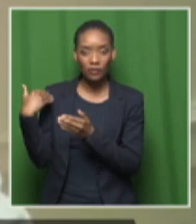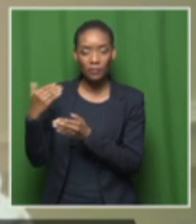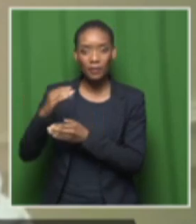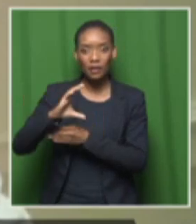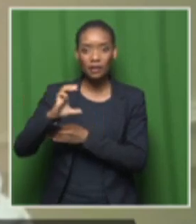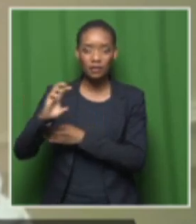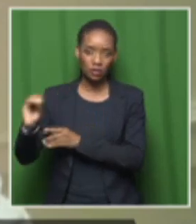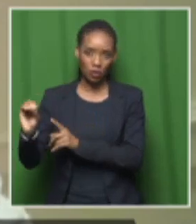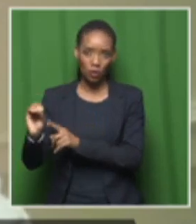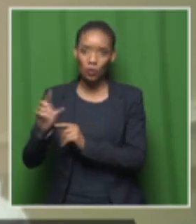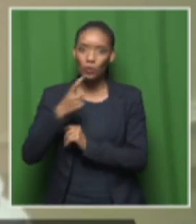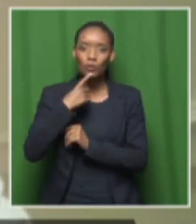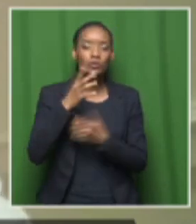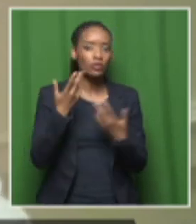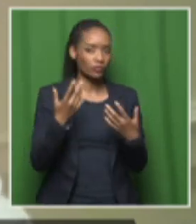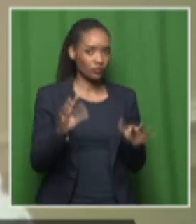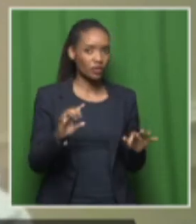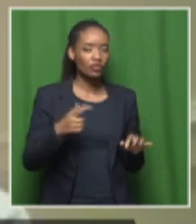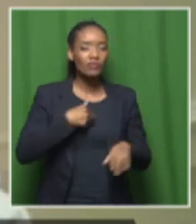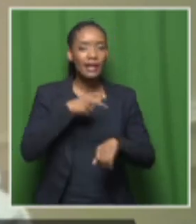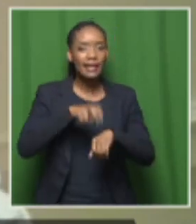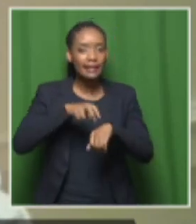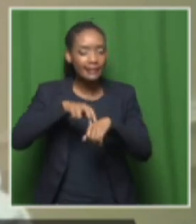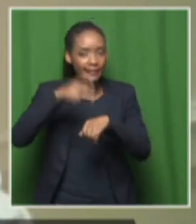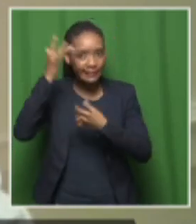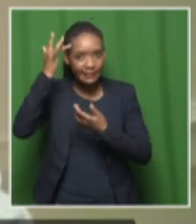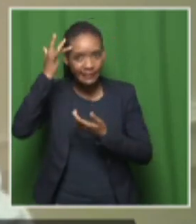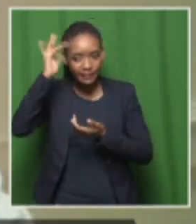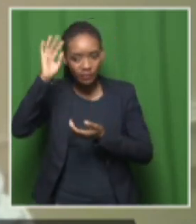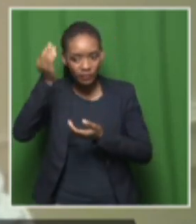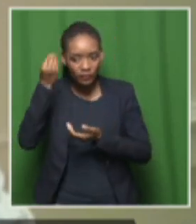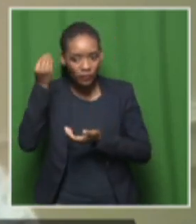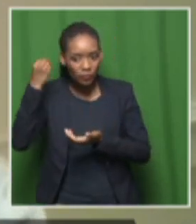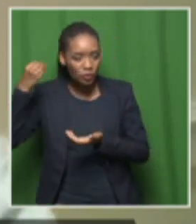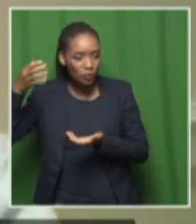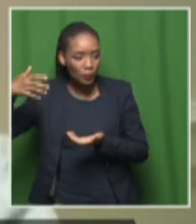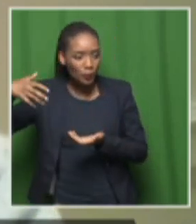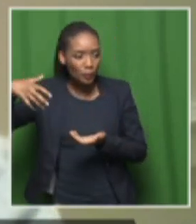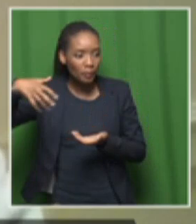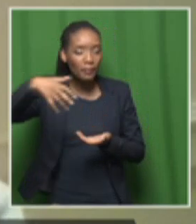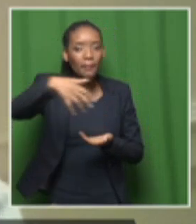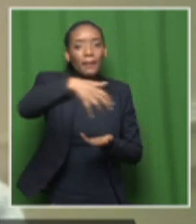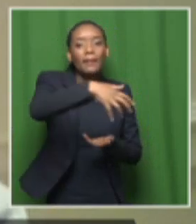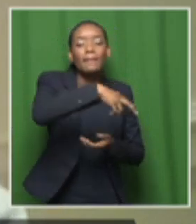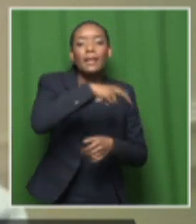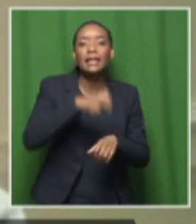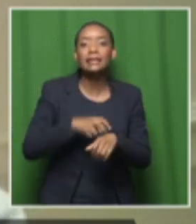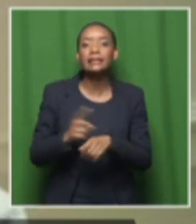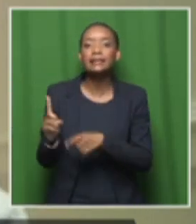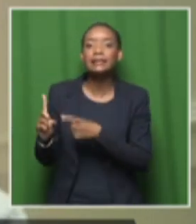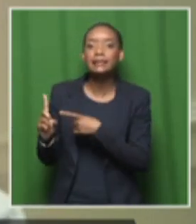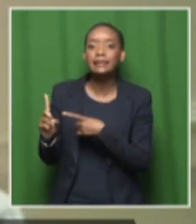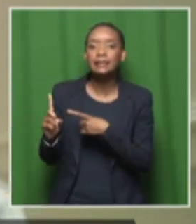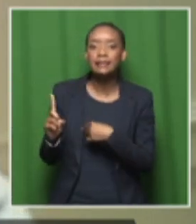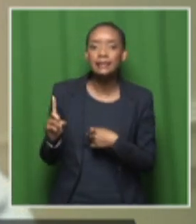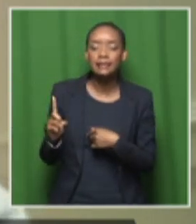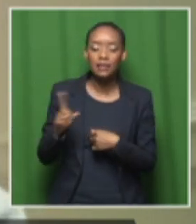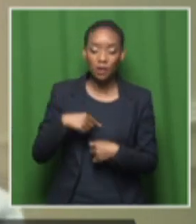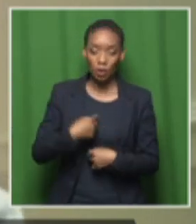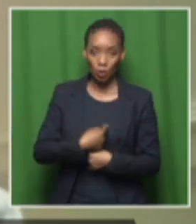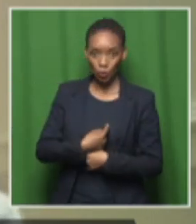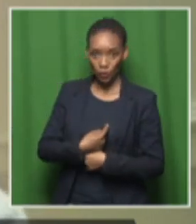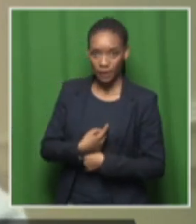he needed to gather intelligence, amongst others. So that part we have